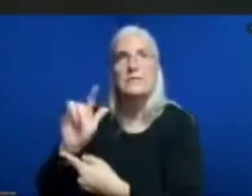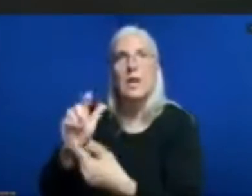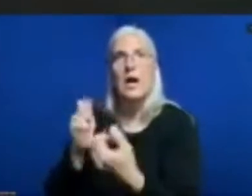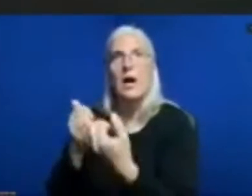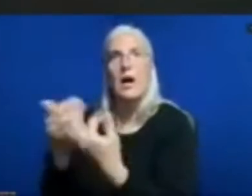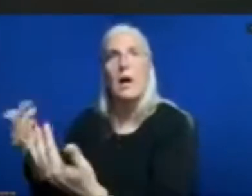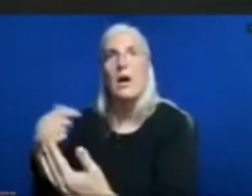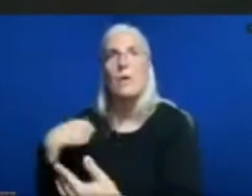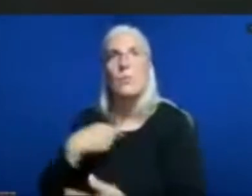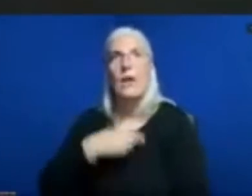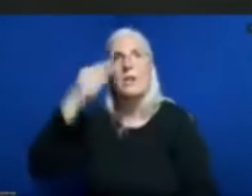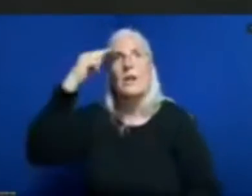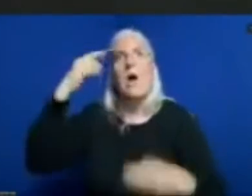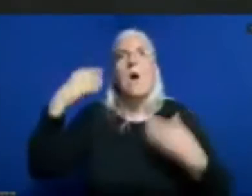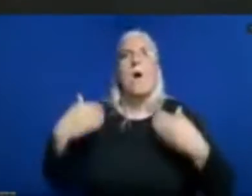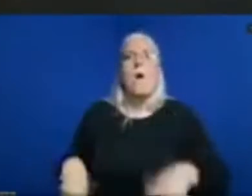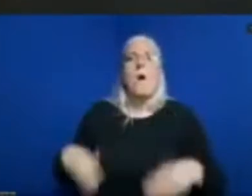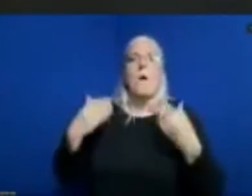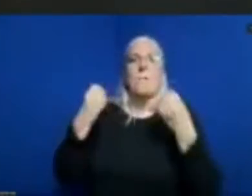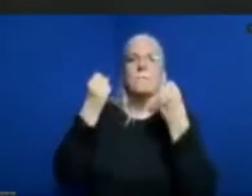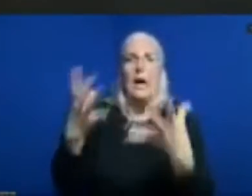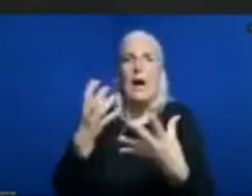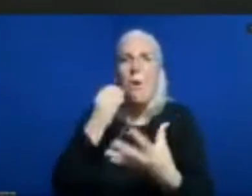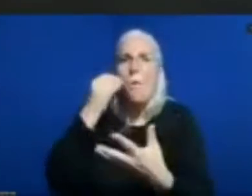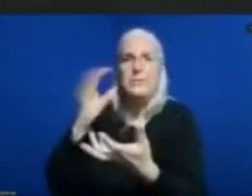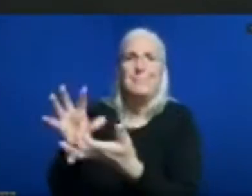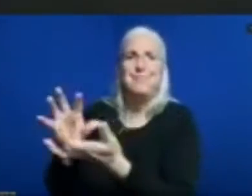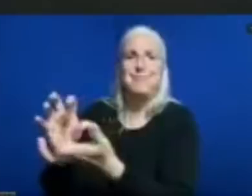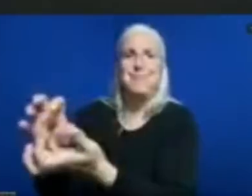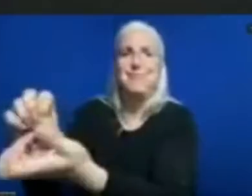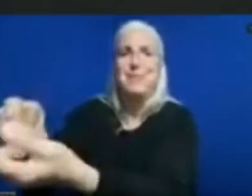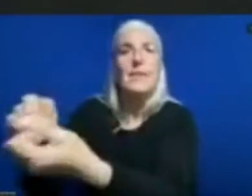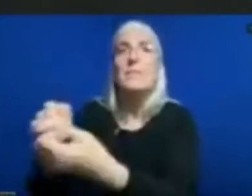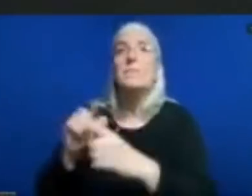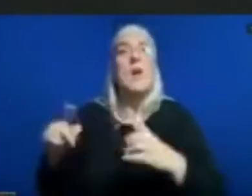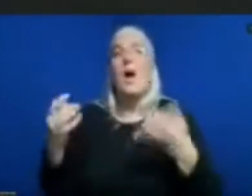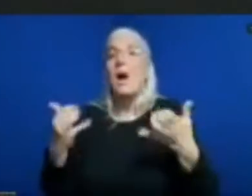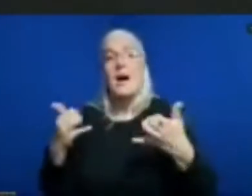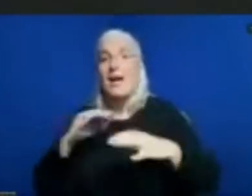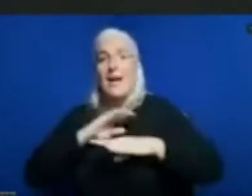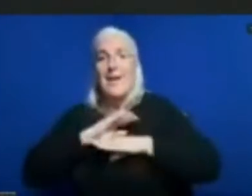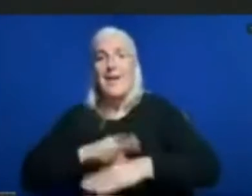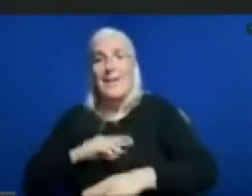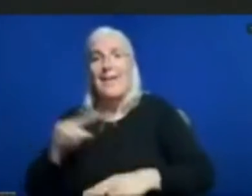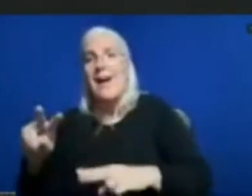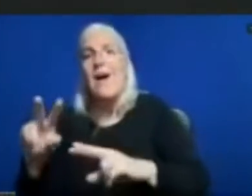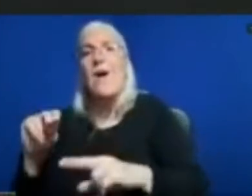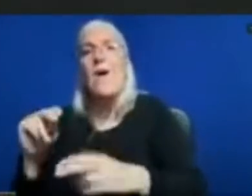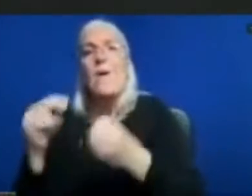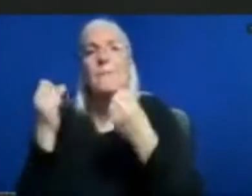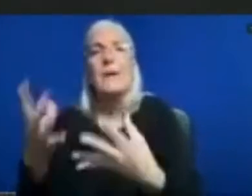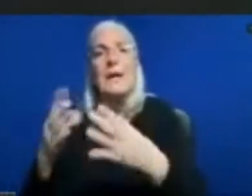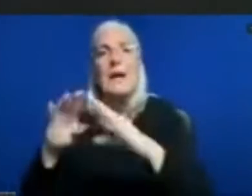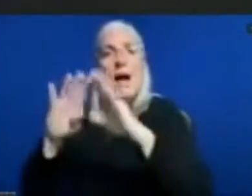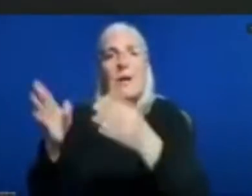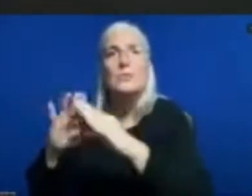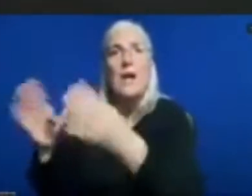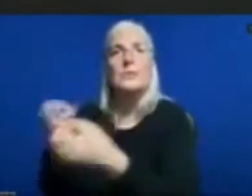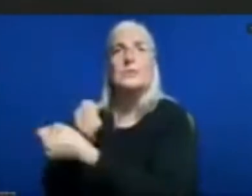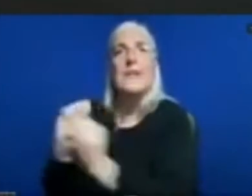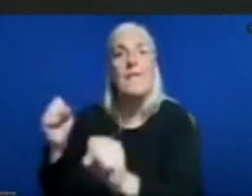everybody. See that so many were standing. That's based on that hard work of the firefighters working to protect your homes, and I appreciate